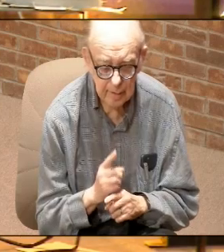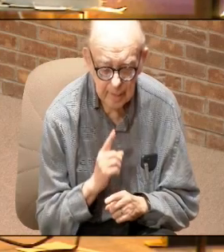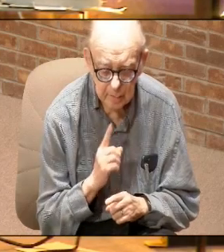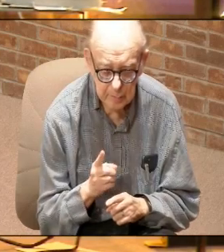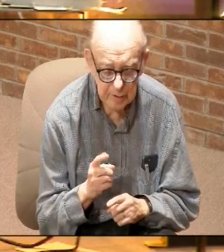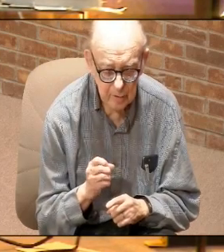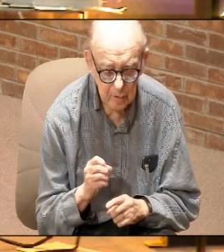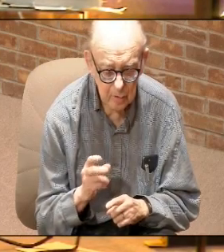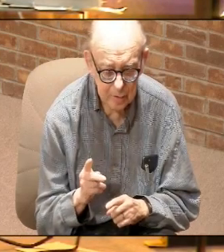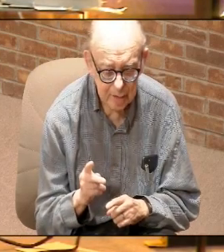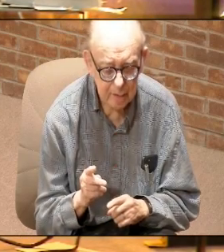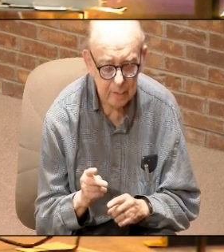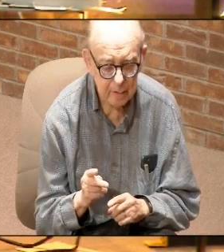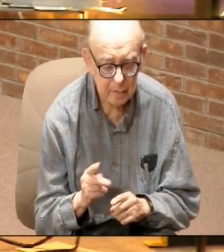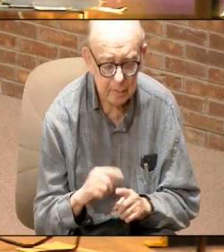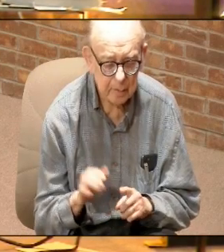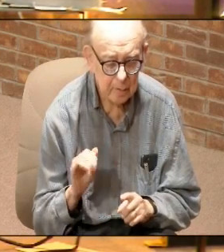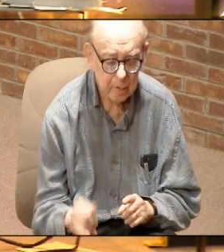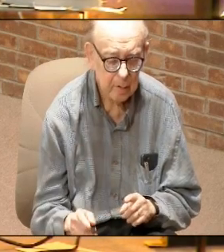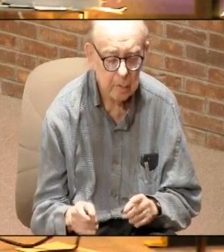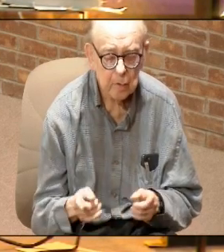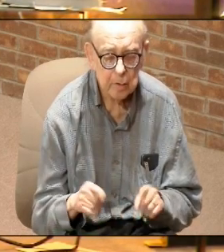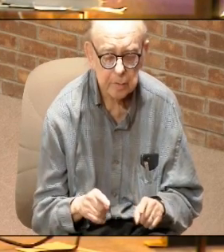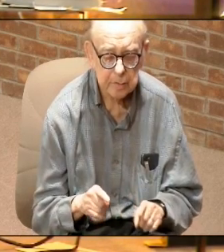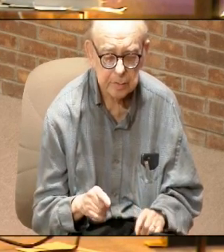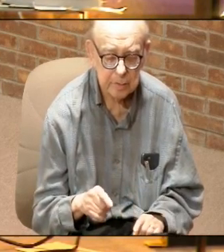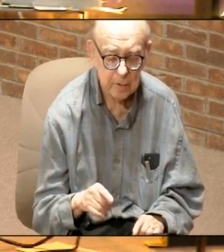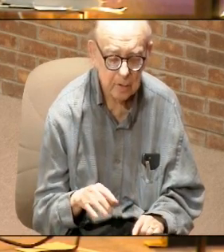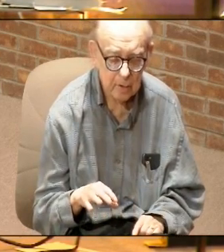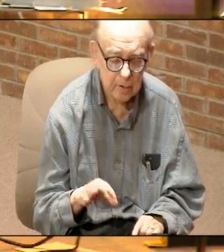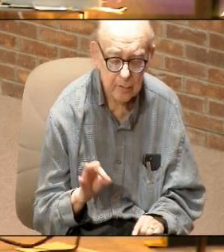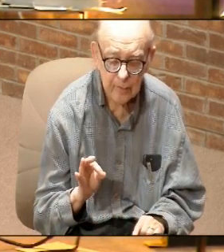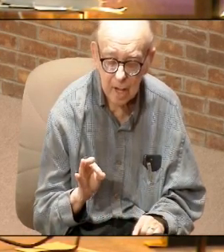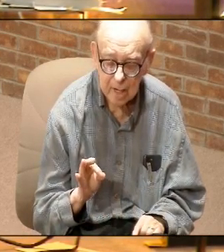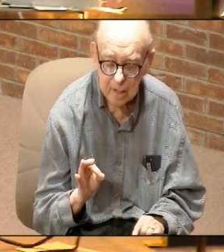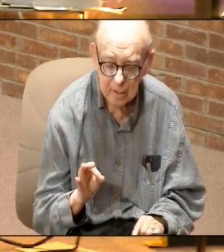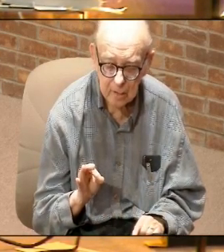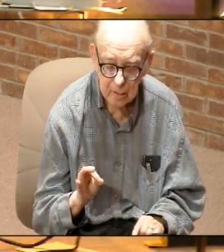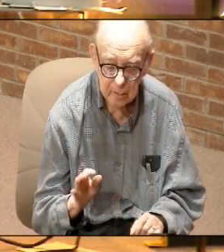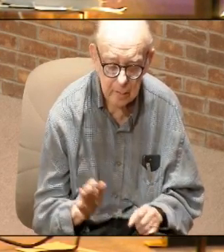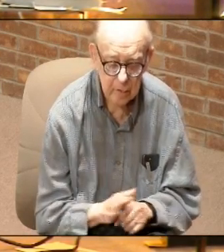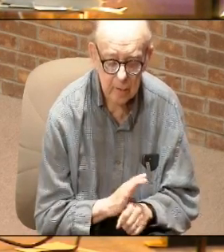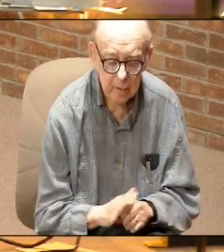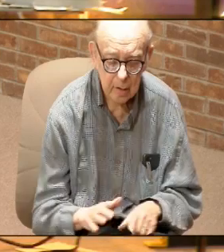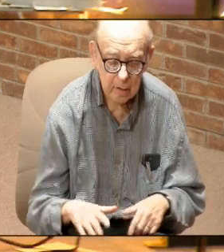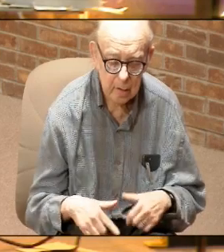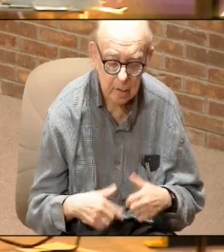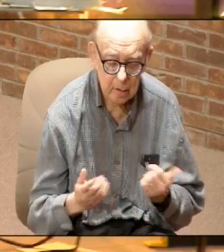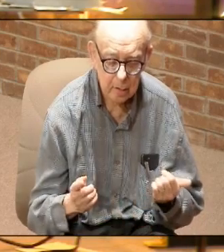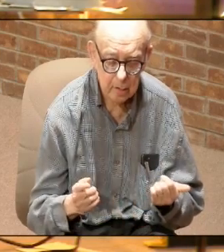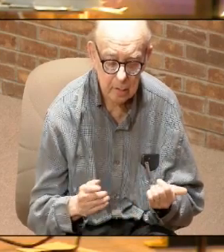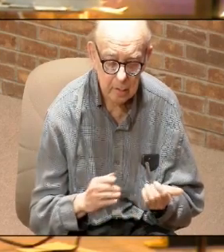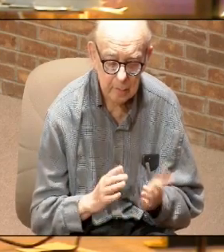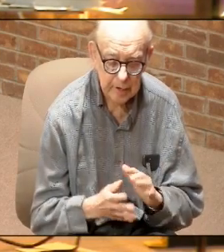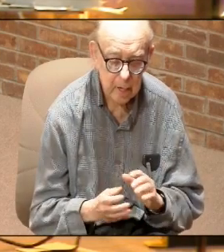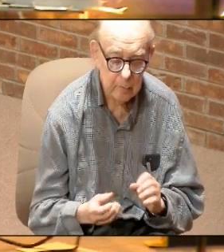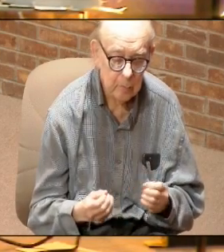be all right. But yet what you find is that their whole life became